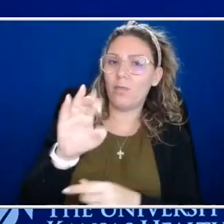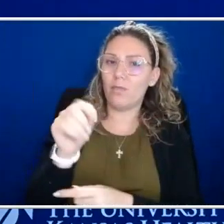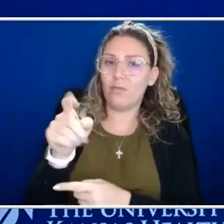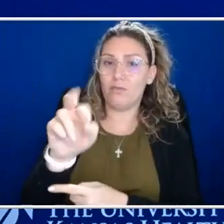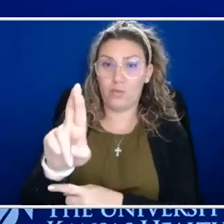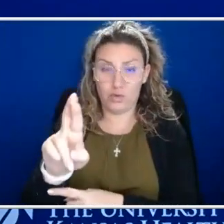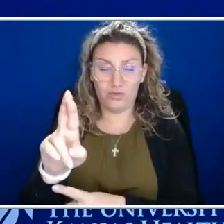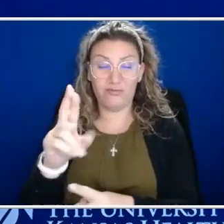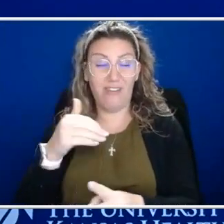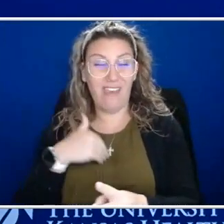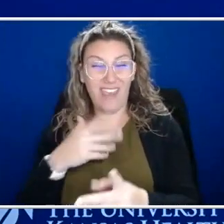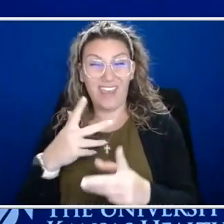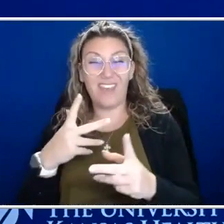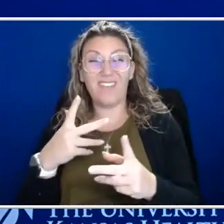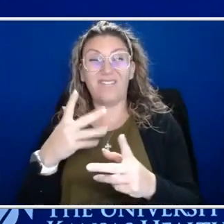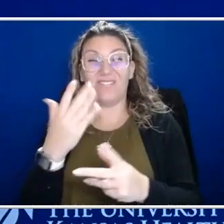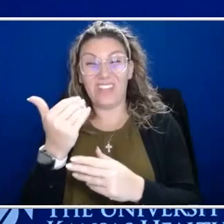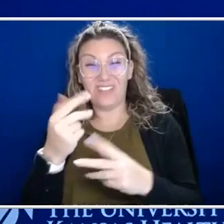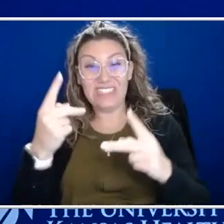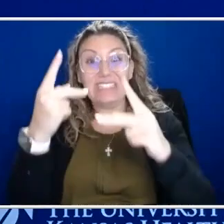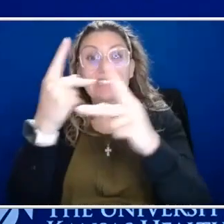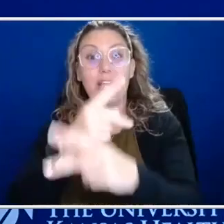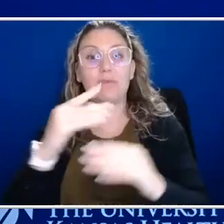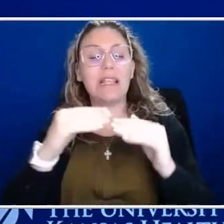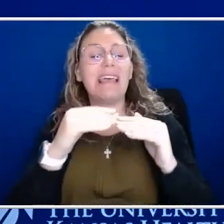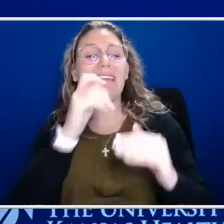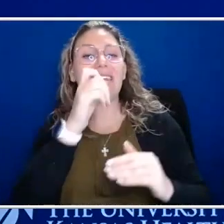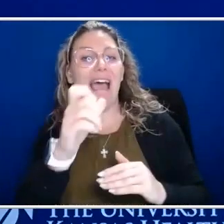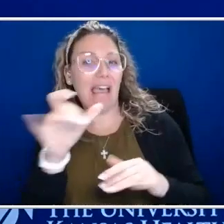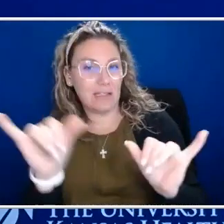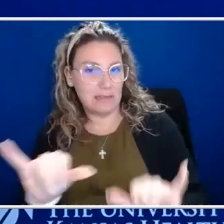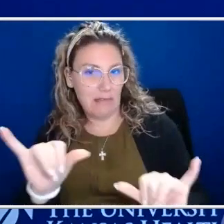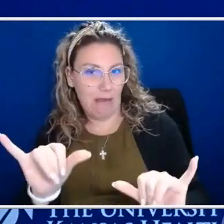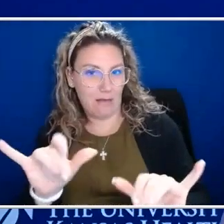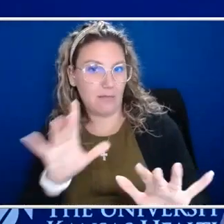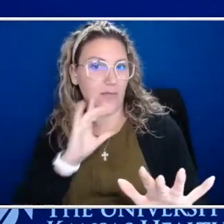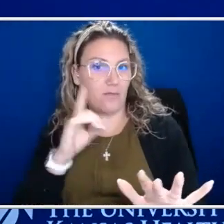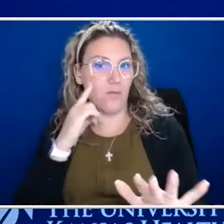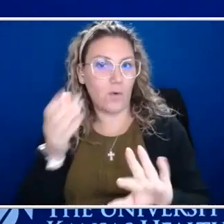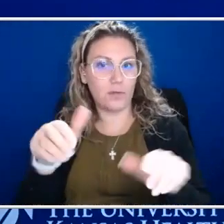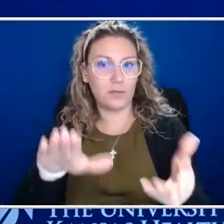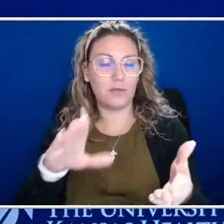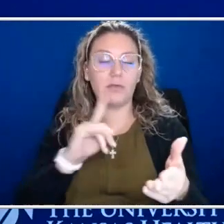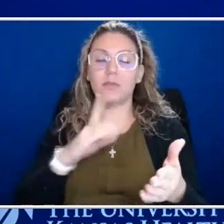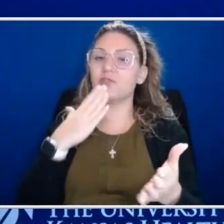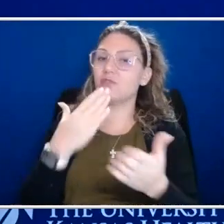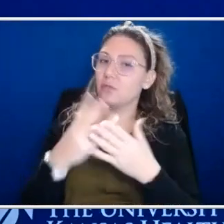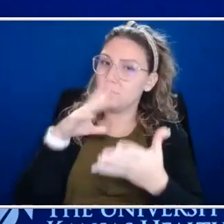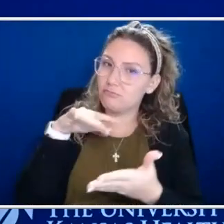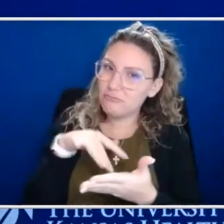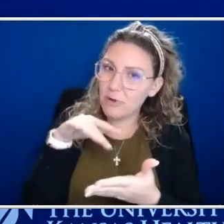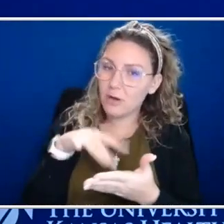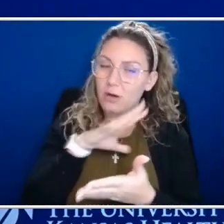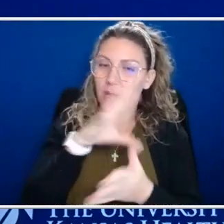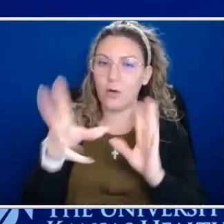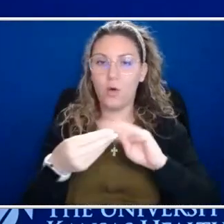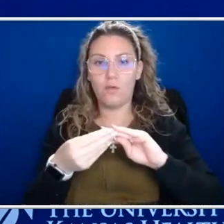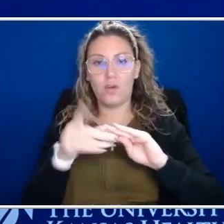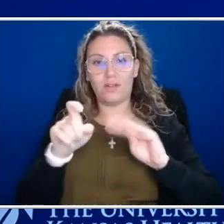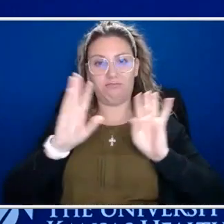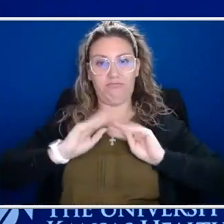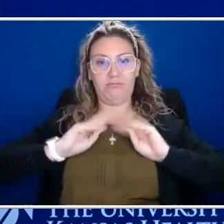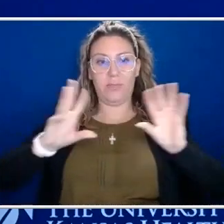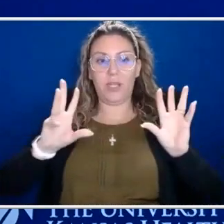times less likely of a chance of death. So this is a very good study, and overall it needs to be clear that this is